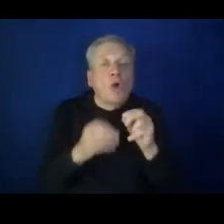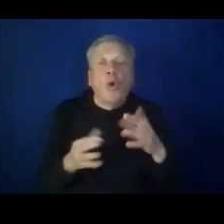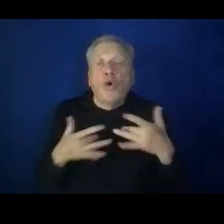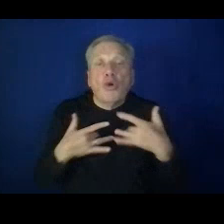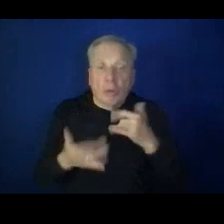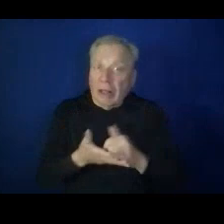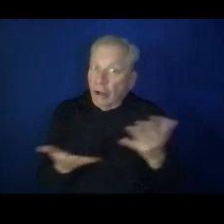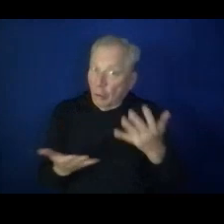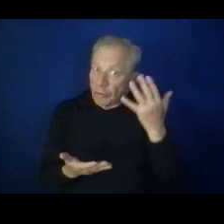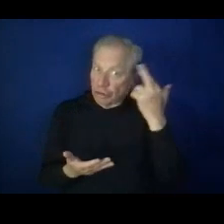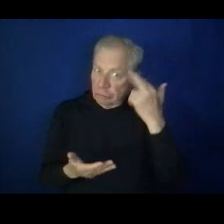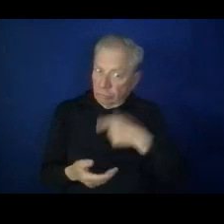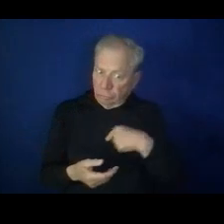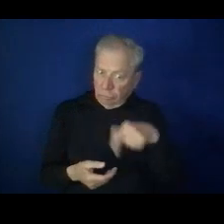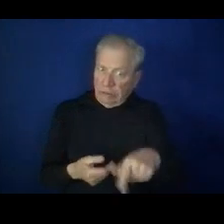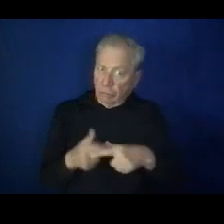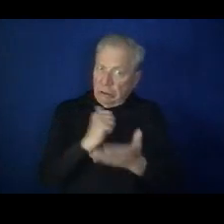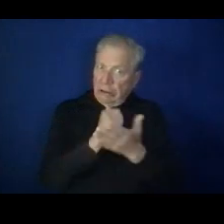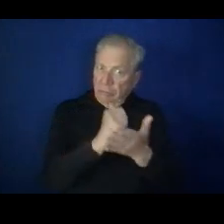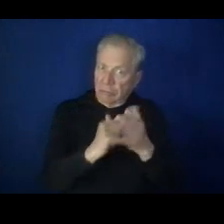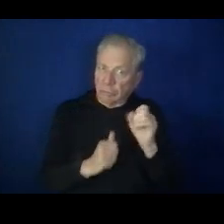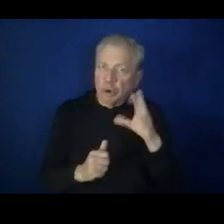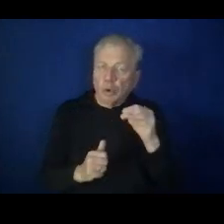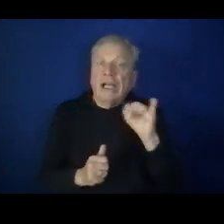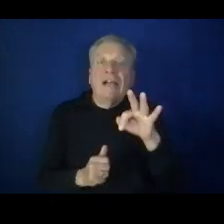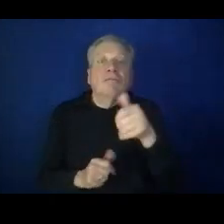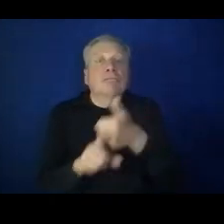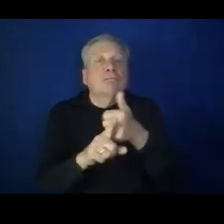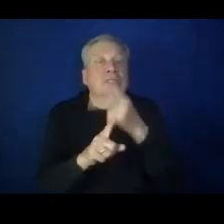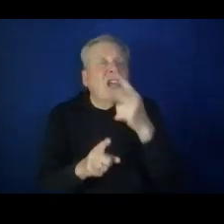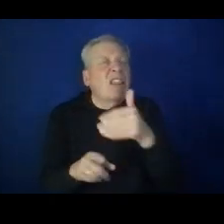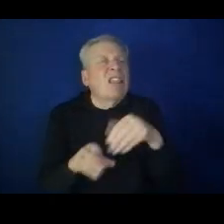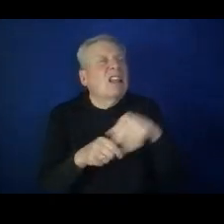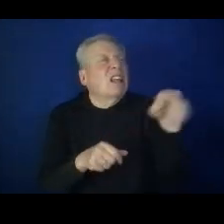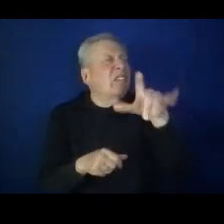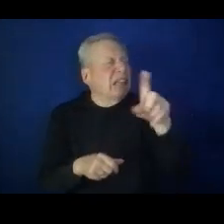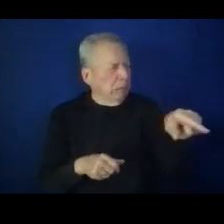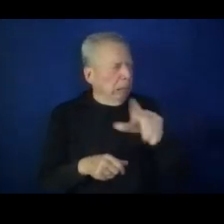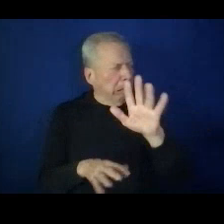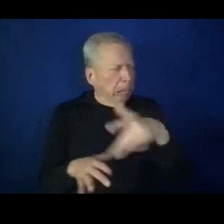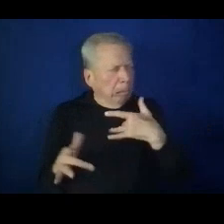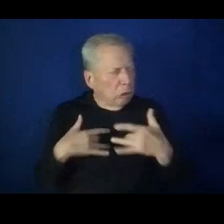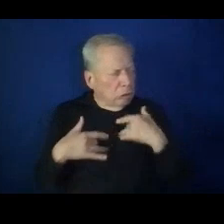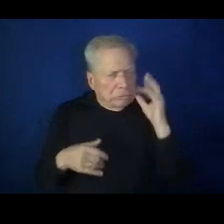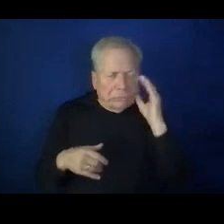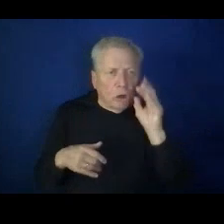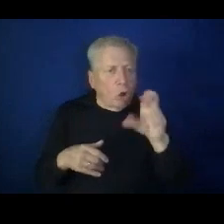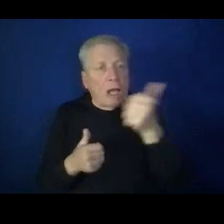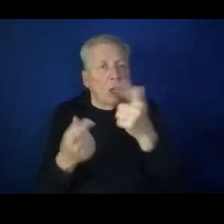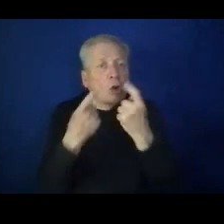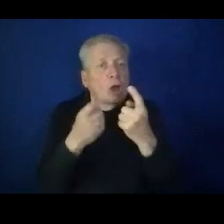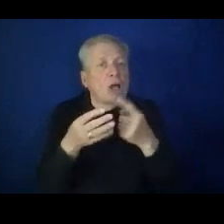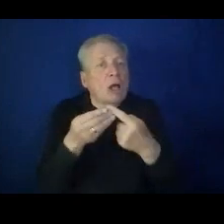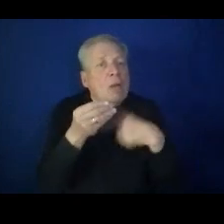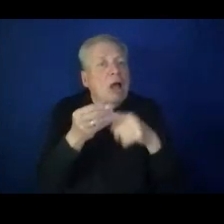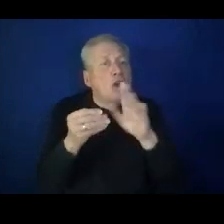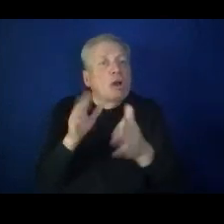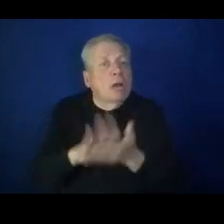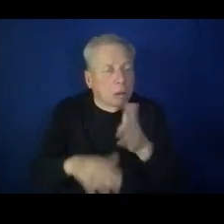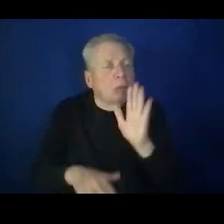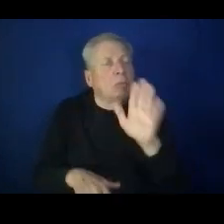there for. And so if you see anything out in the field that you're concerned about, or if you have any questions about your operations, please